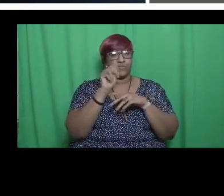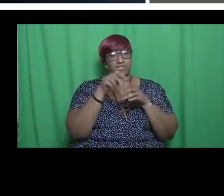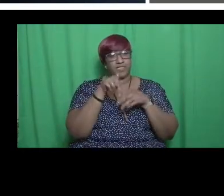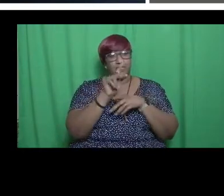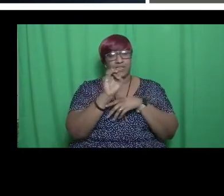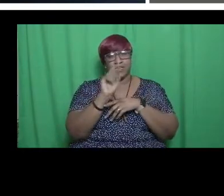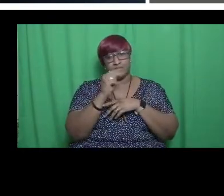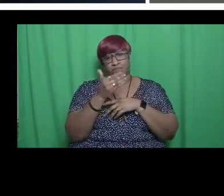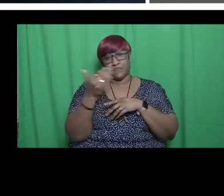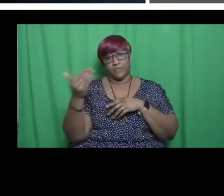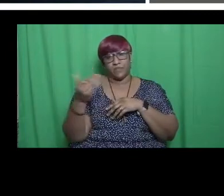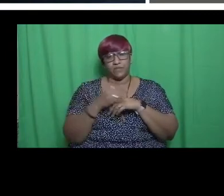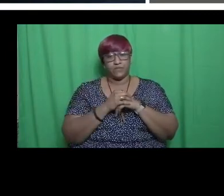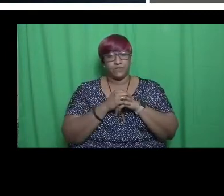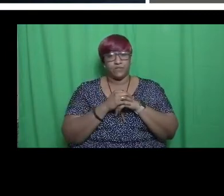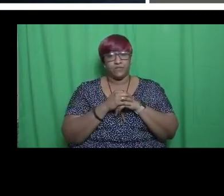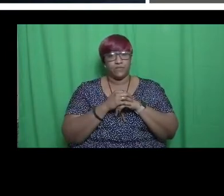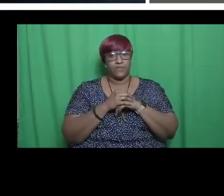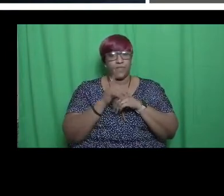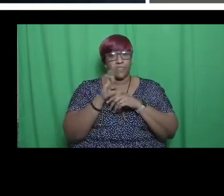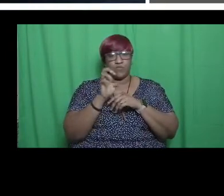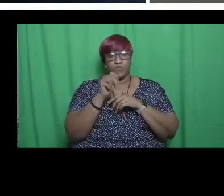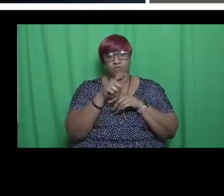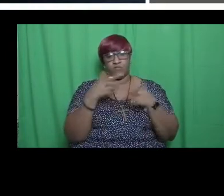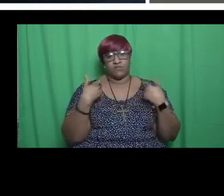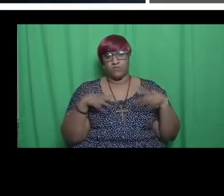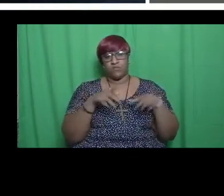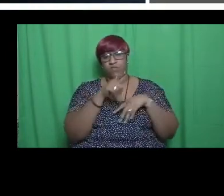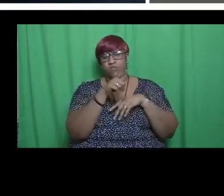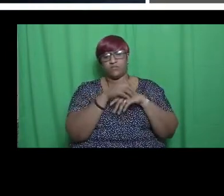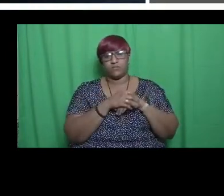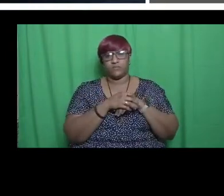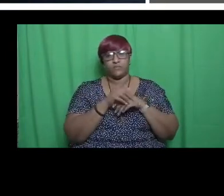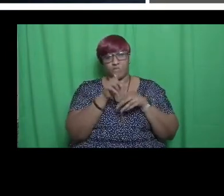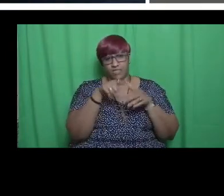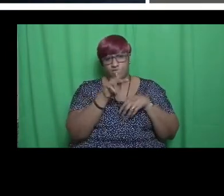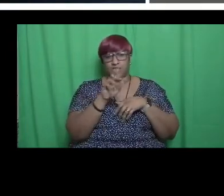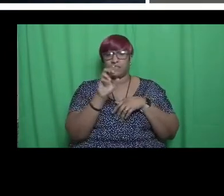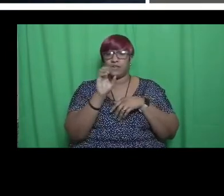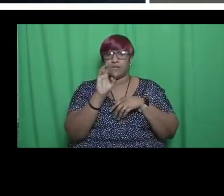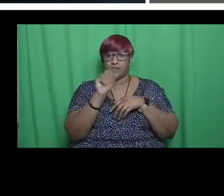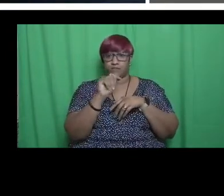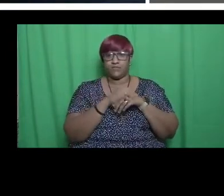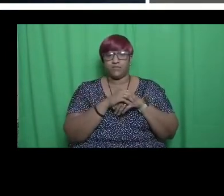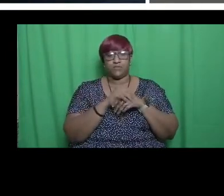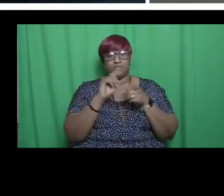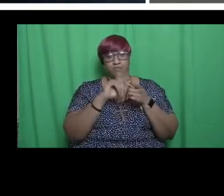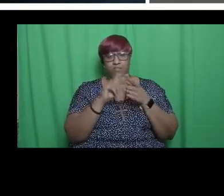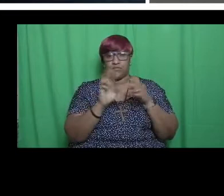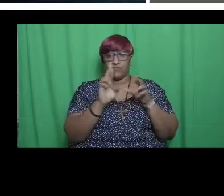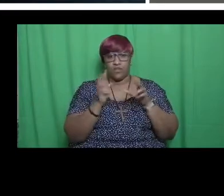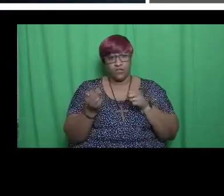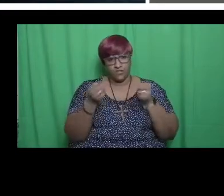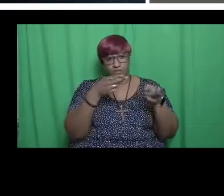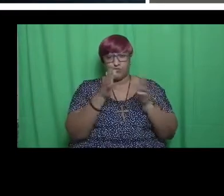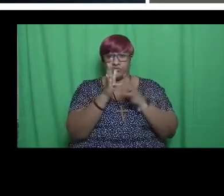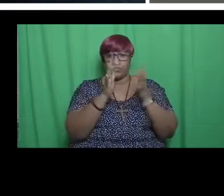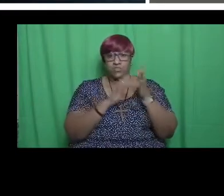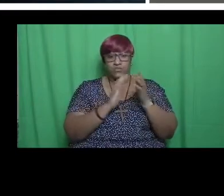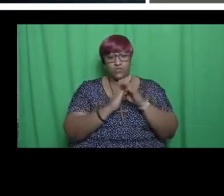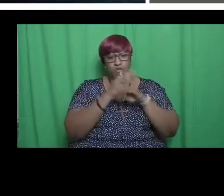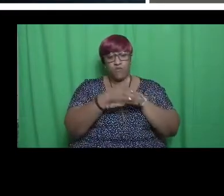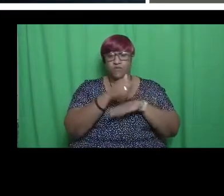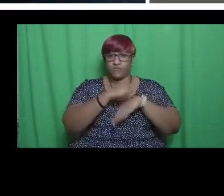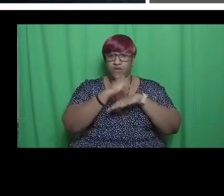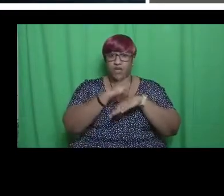something. Until you've been rejected. And they kicked him out. And when they got ready to throw Jesus over a cliff, and